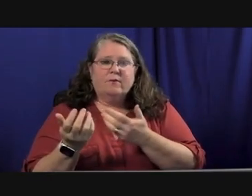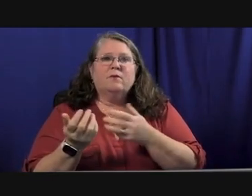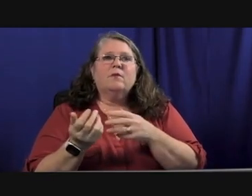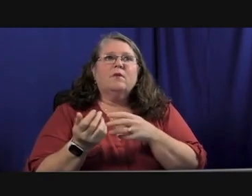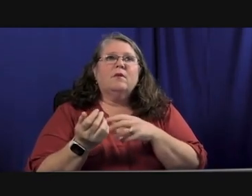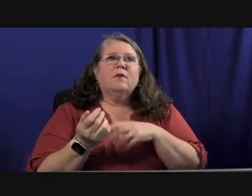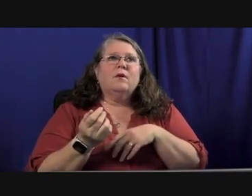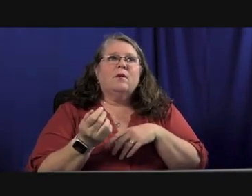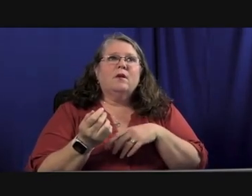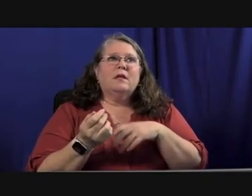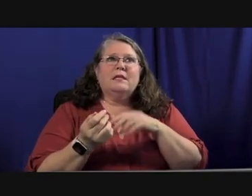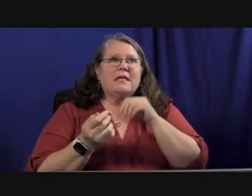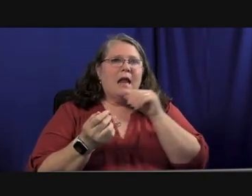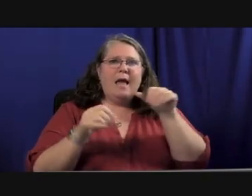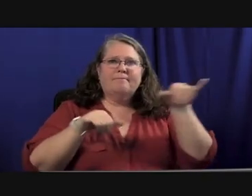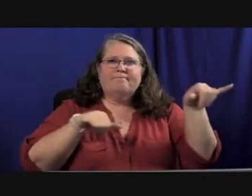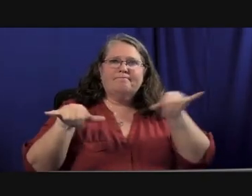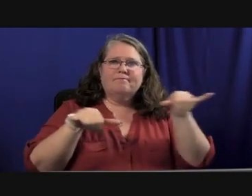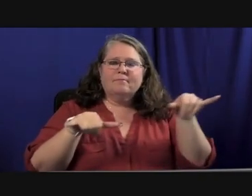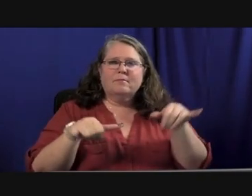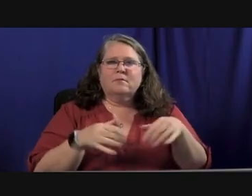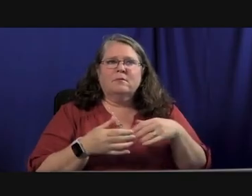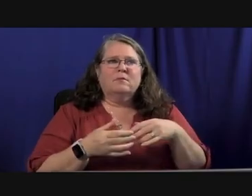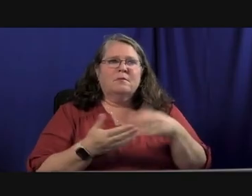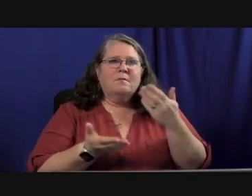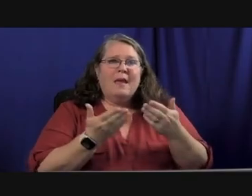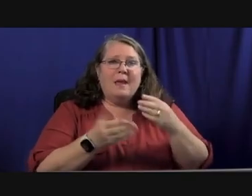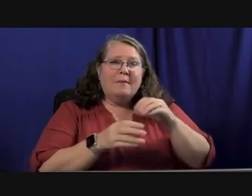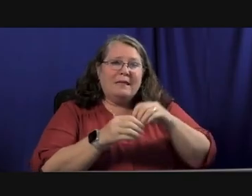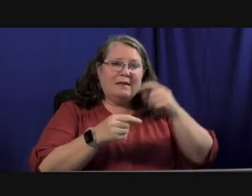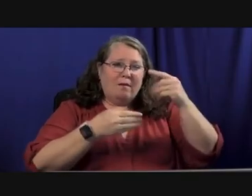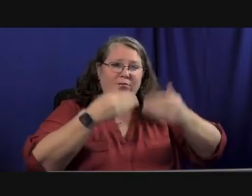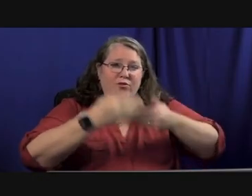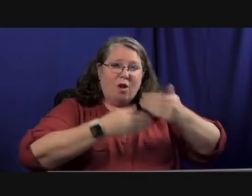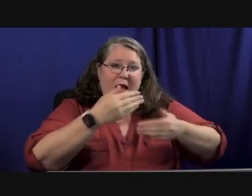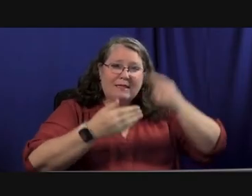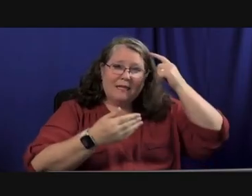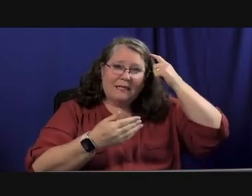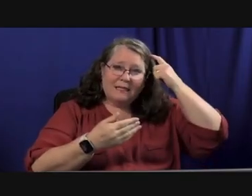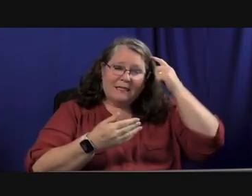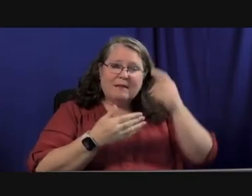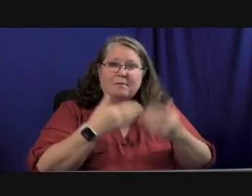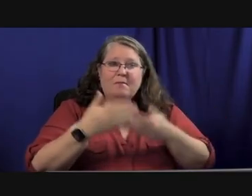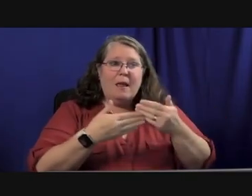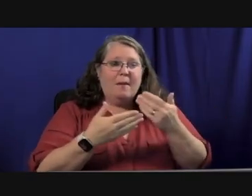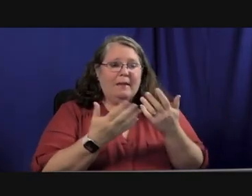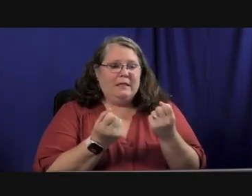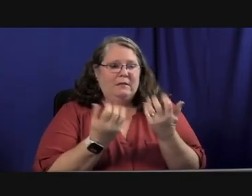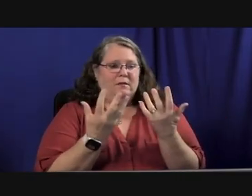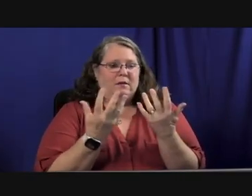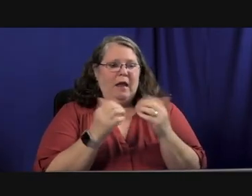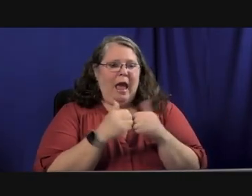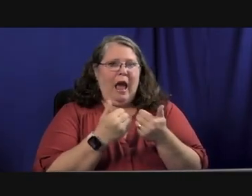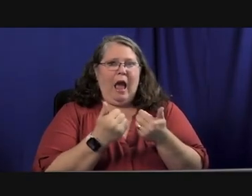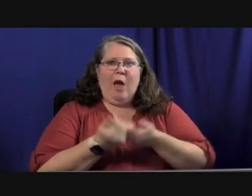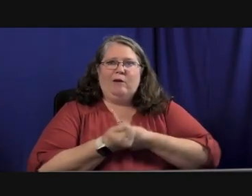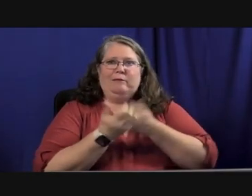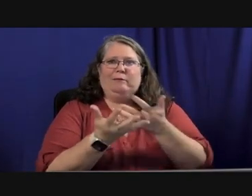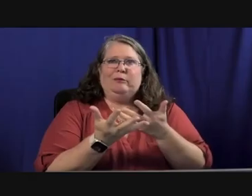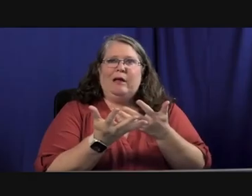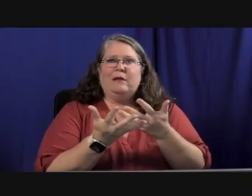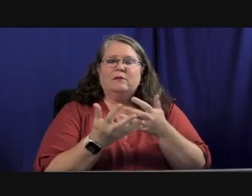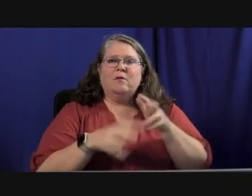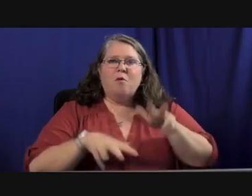expressive need. It's not necessarily the same. Maybe the processing when it comes to the mind and then the